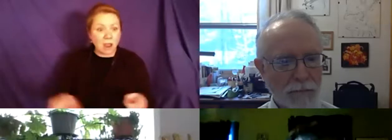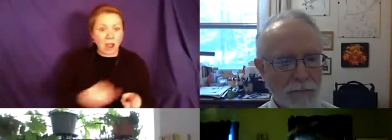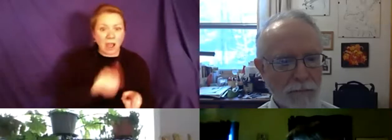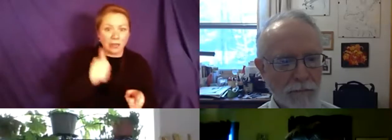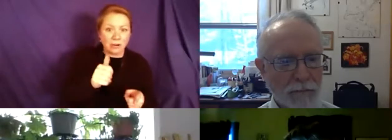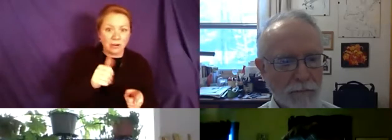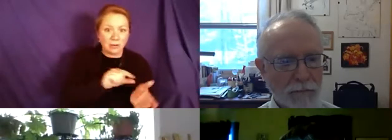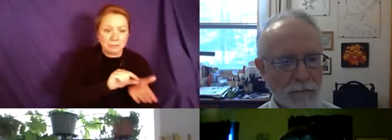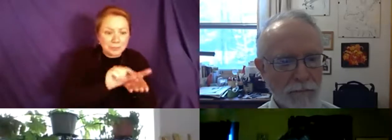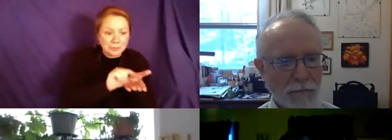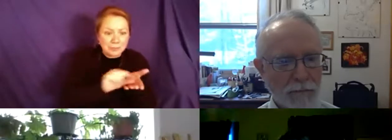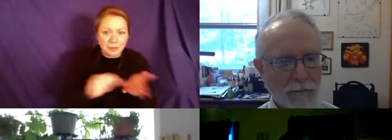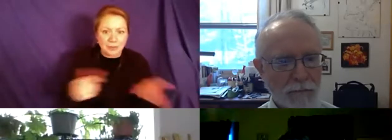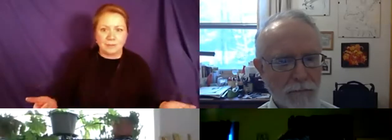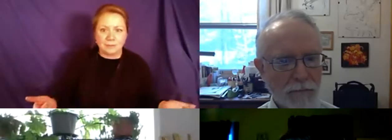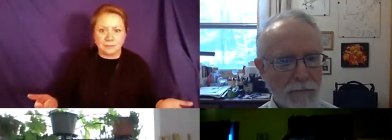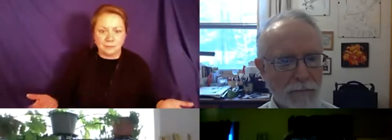of the system.